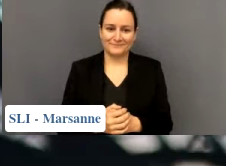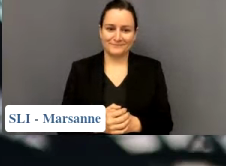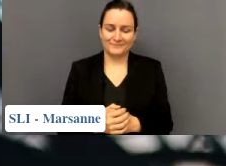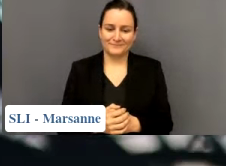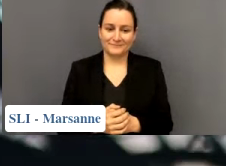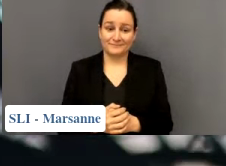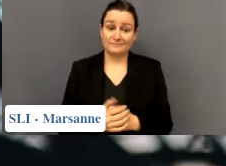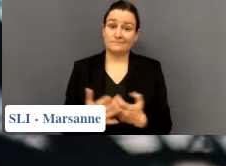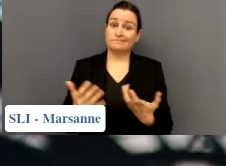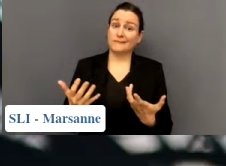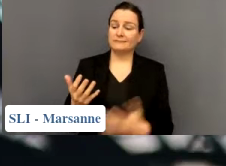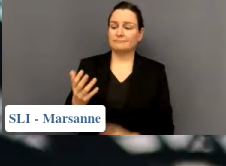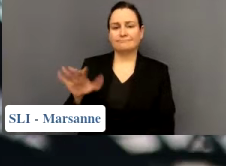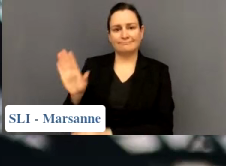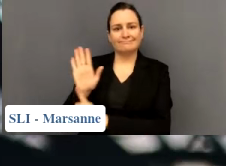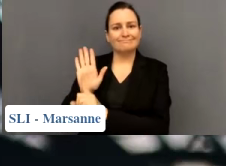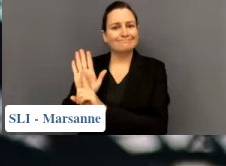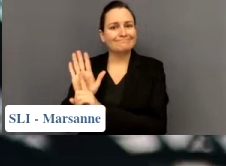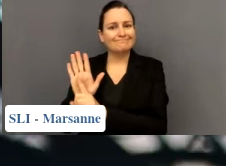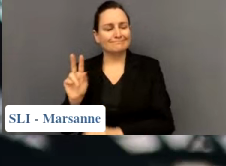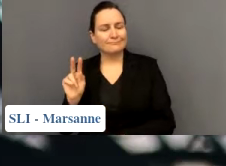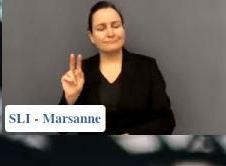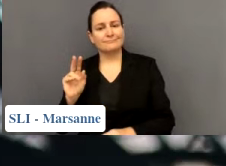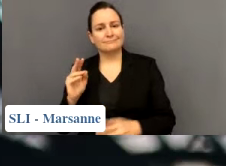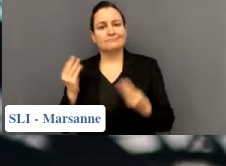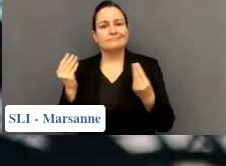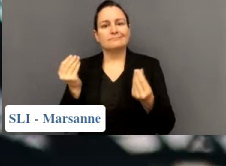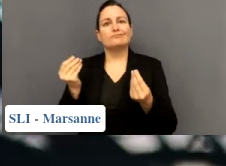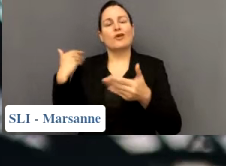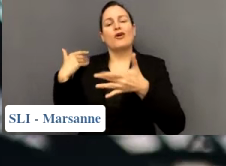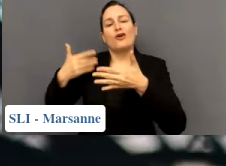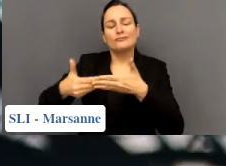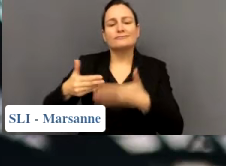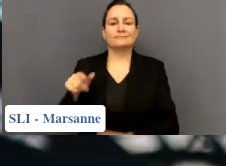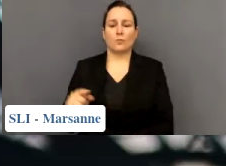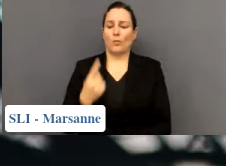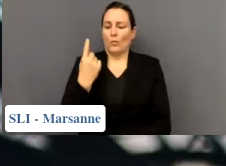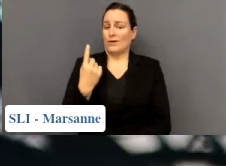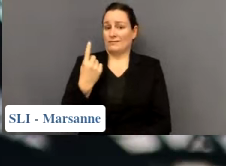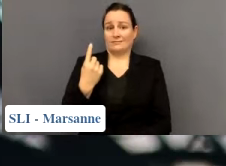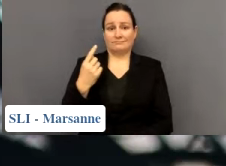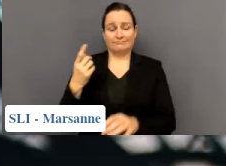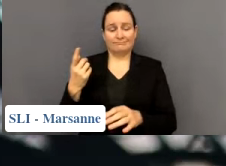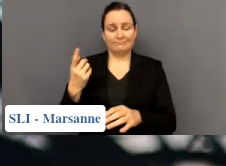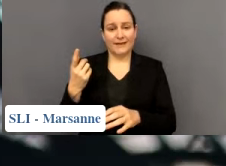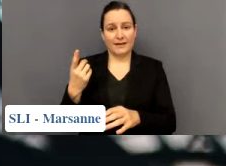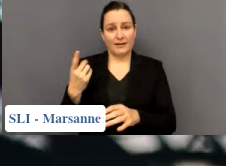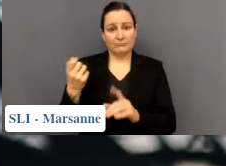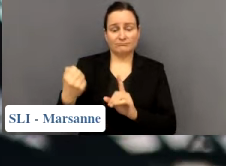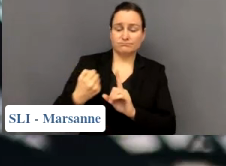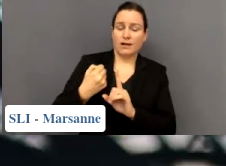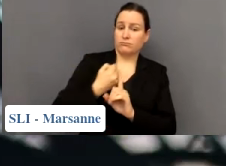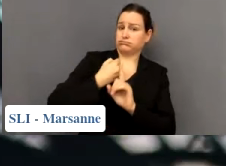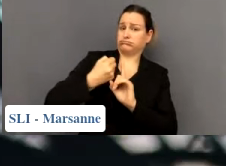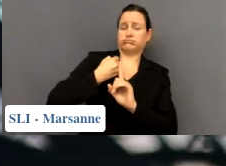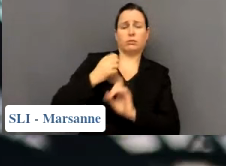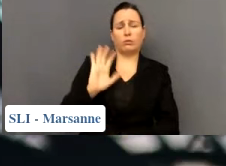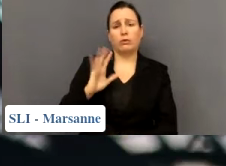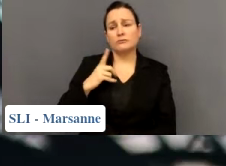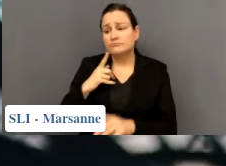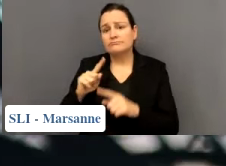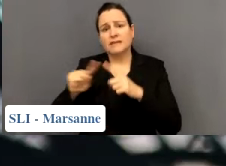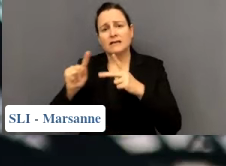diverse and they occur across entire lifetimes and not in any linear order. They are felt most accurately